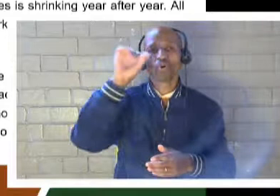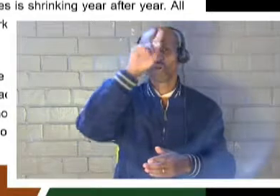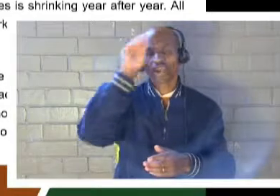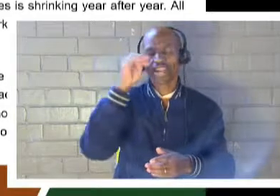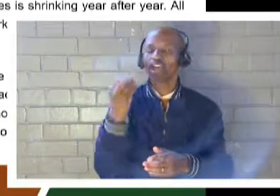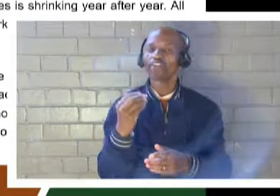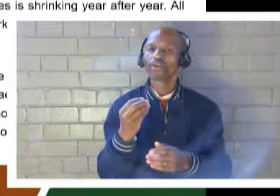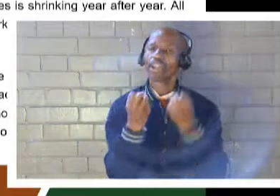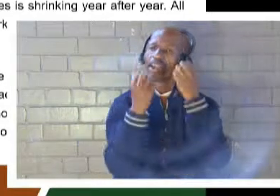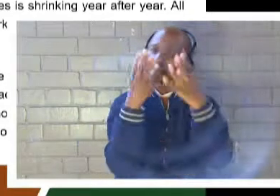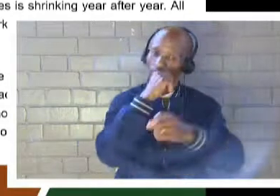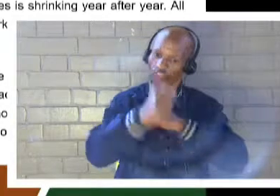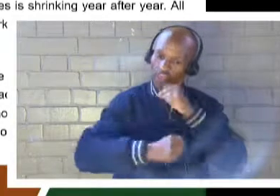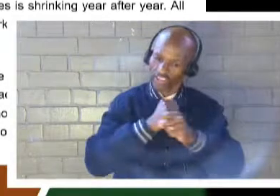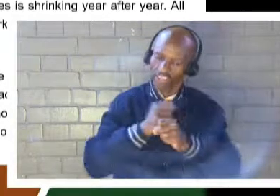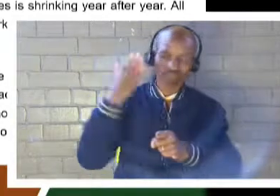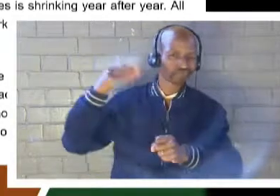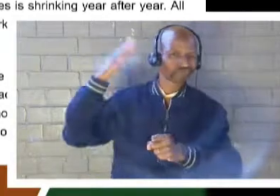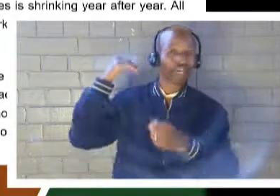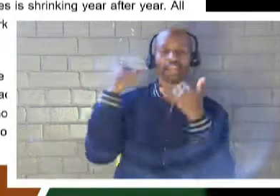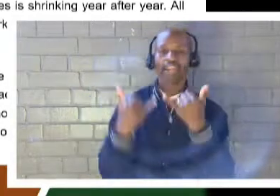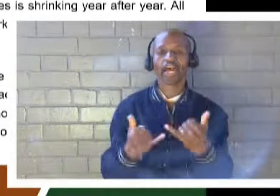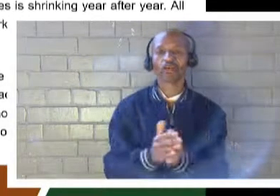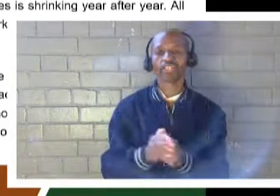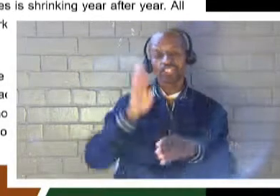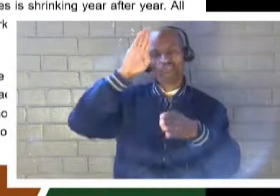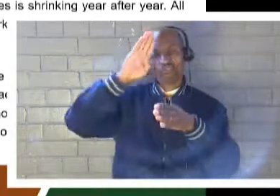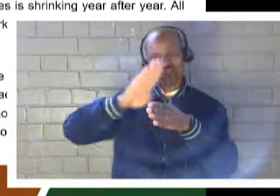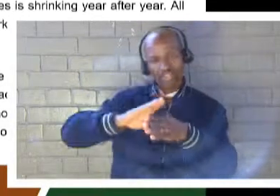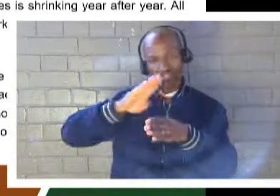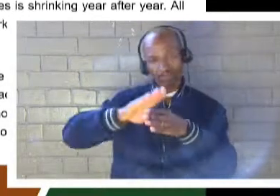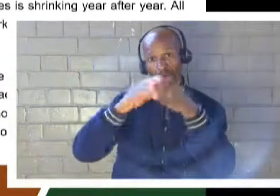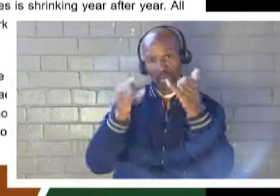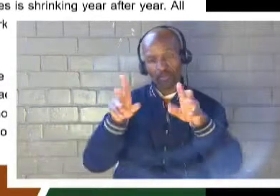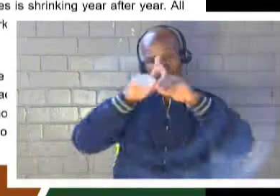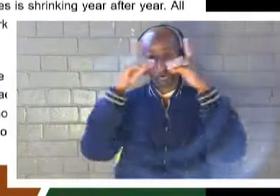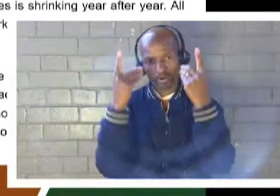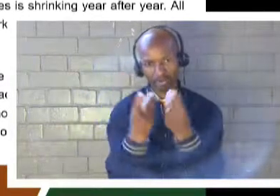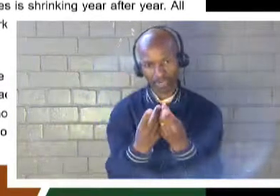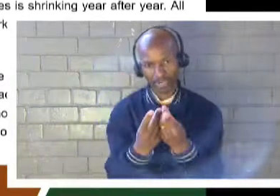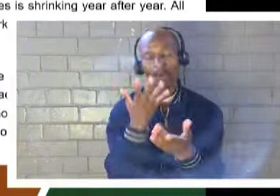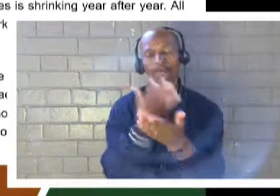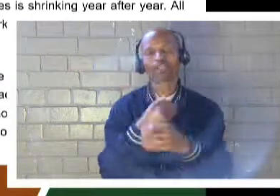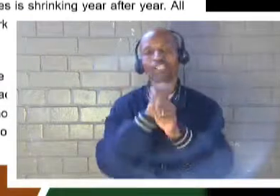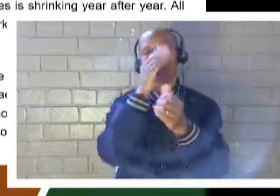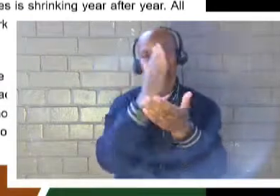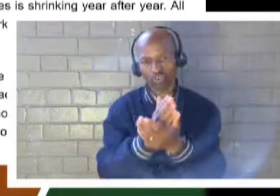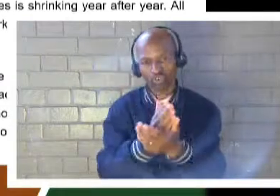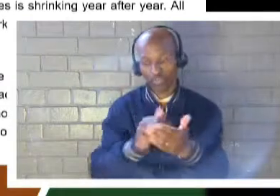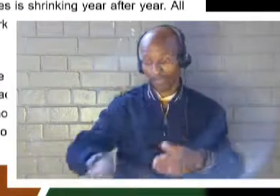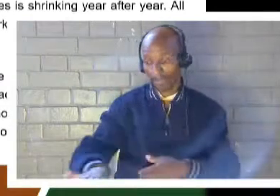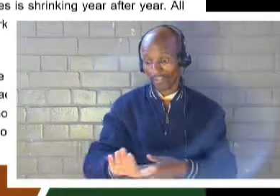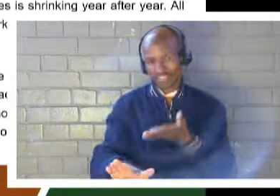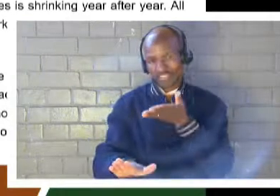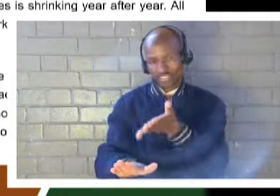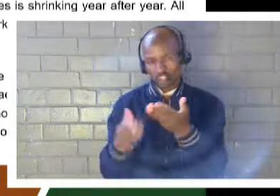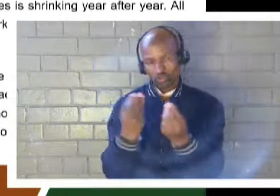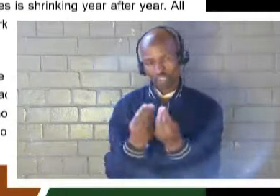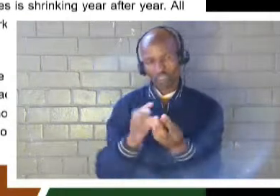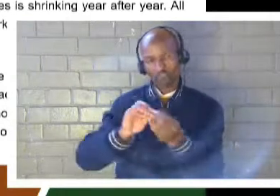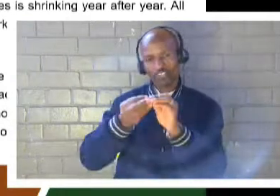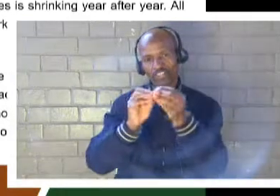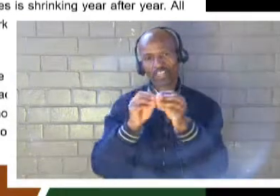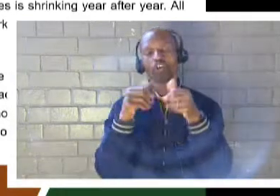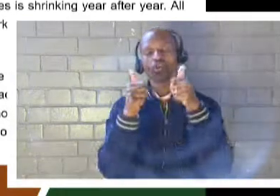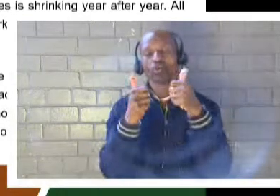number of years ago and are dilapidated. So it's only reasonable that the department should ensure that these facilities are effectively